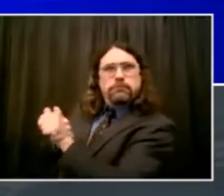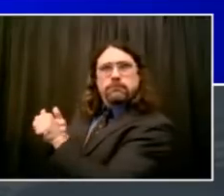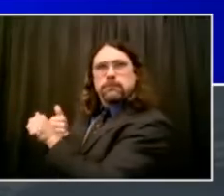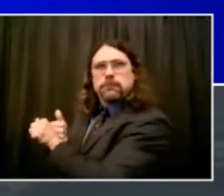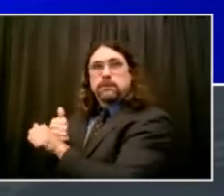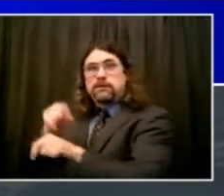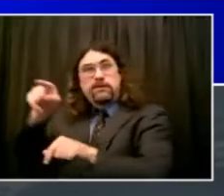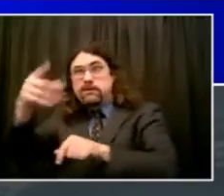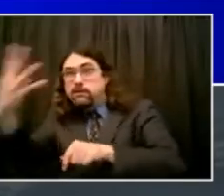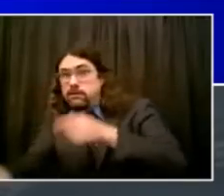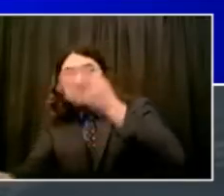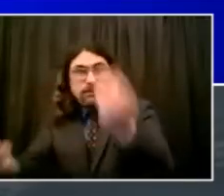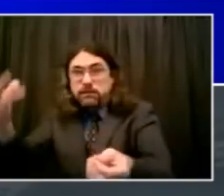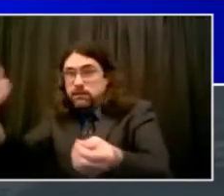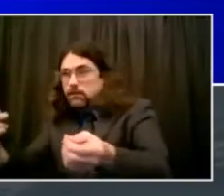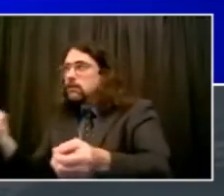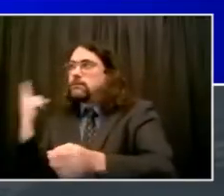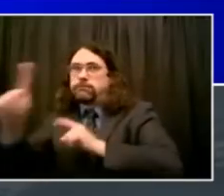Part 3,